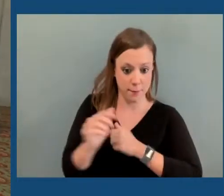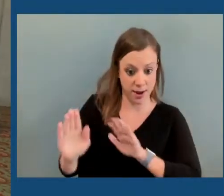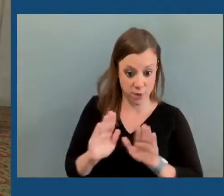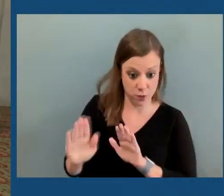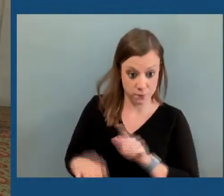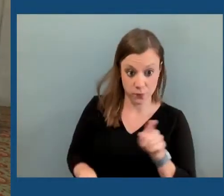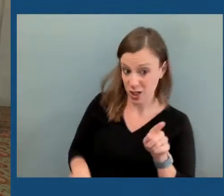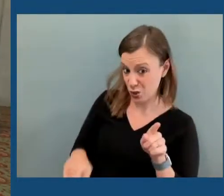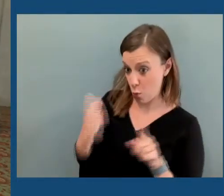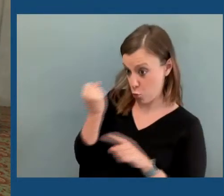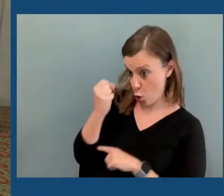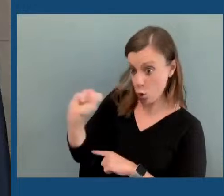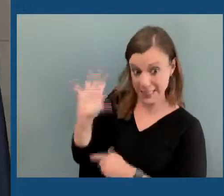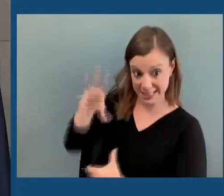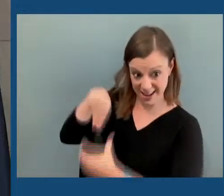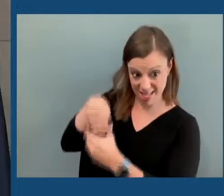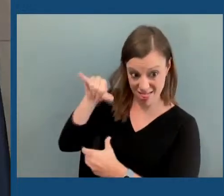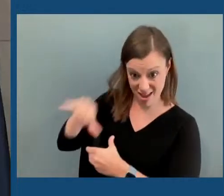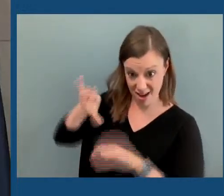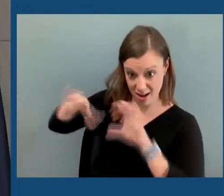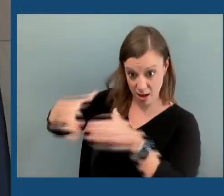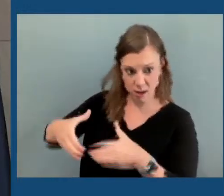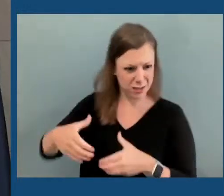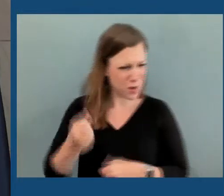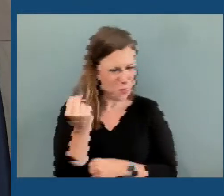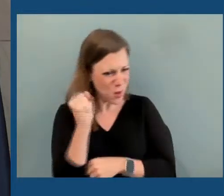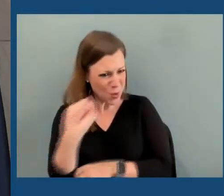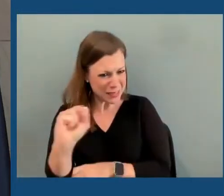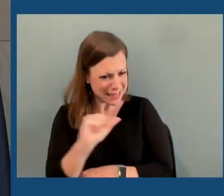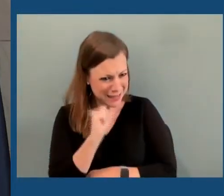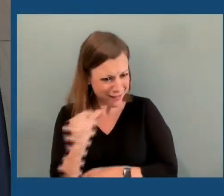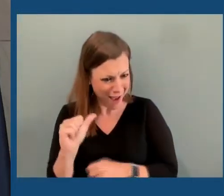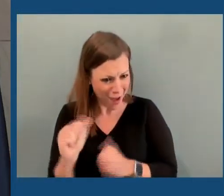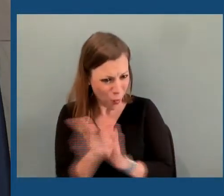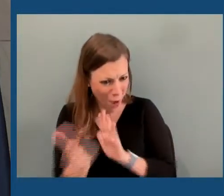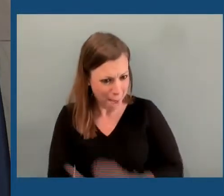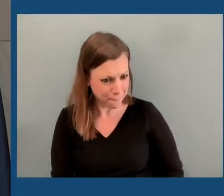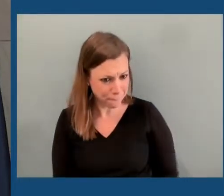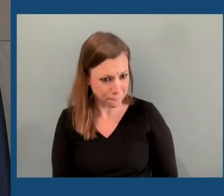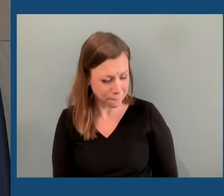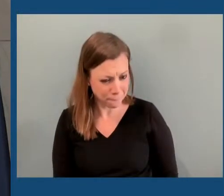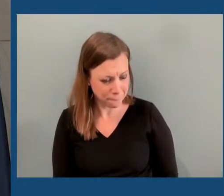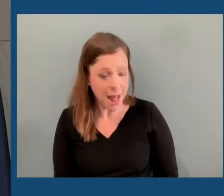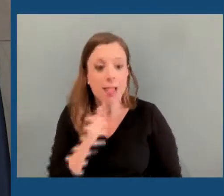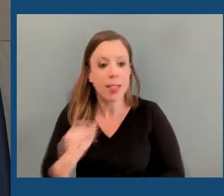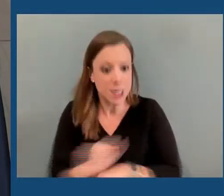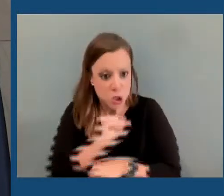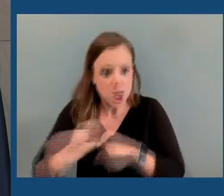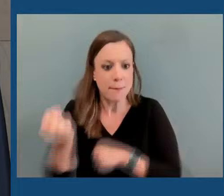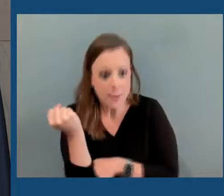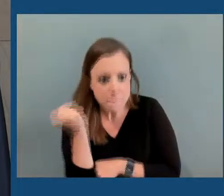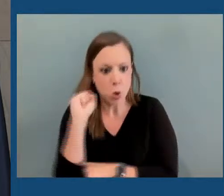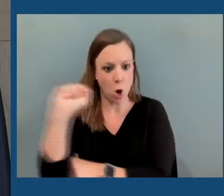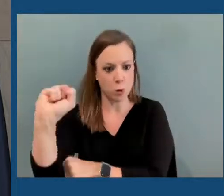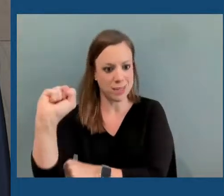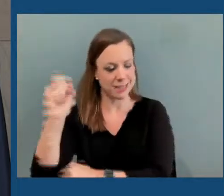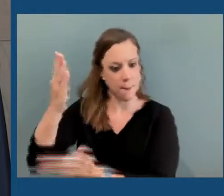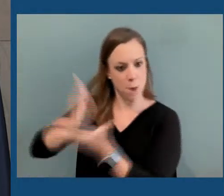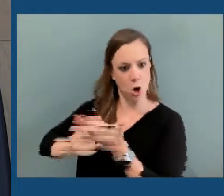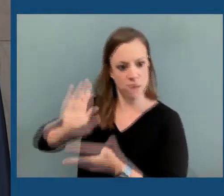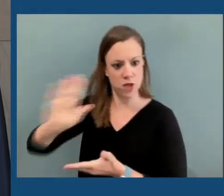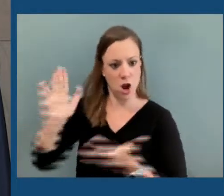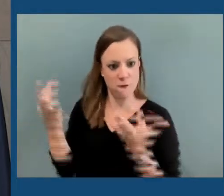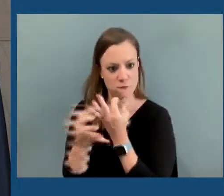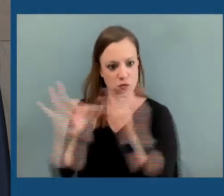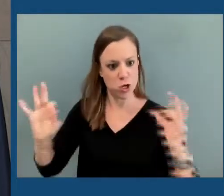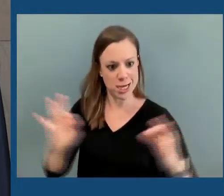category? Protesting is not a crime in our state. Legitimate protest is part of freedom of speech.